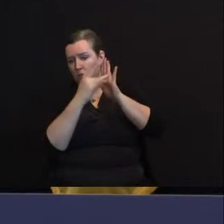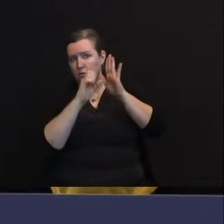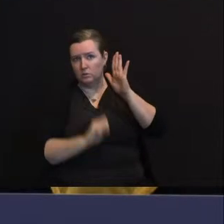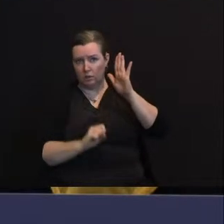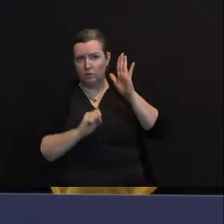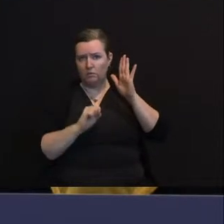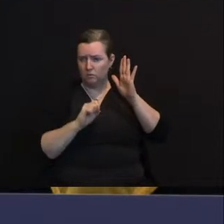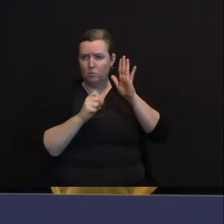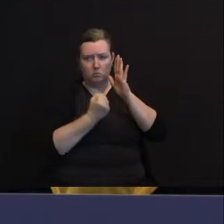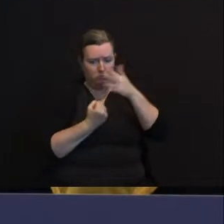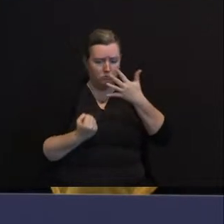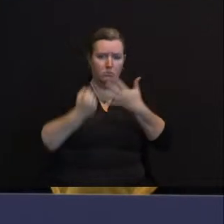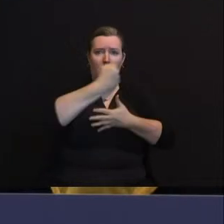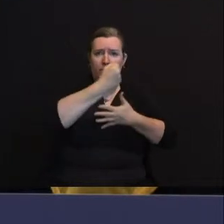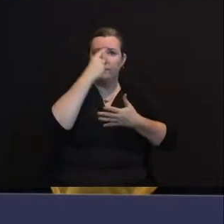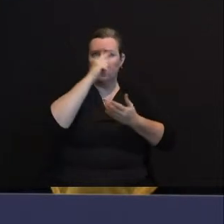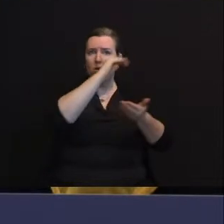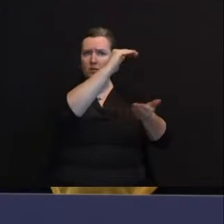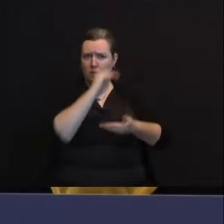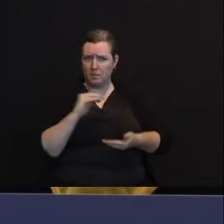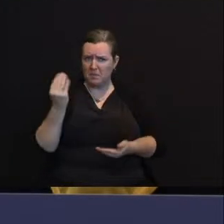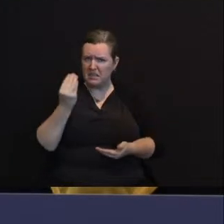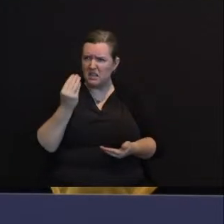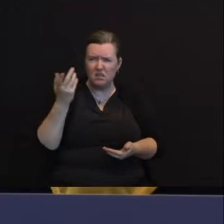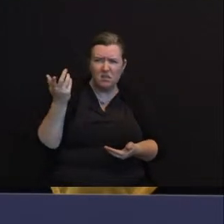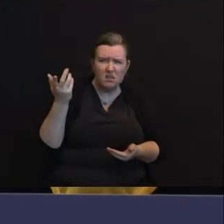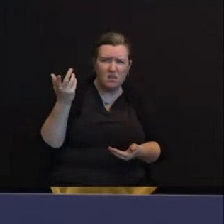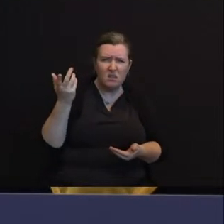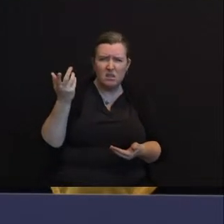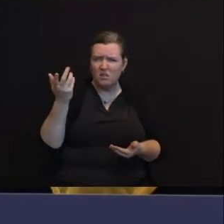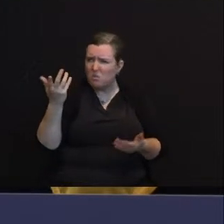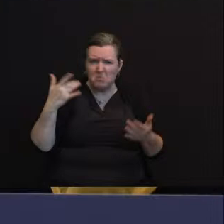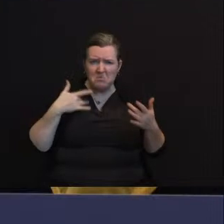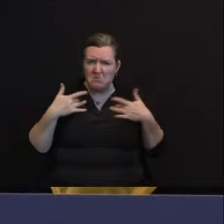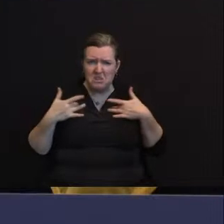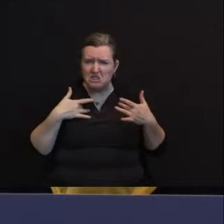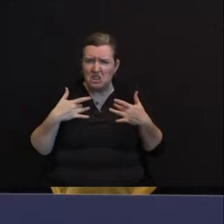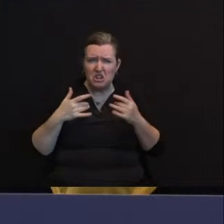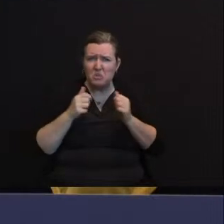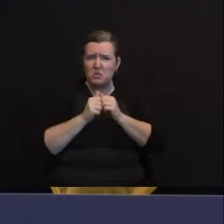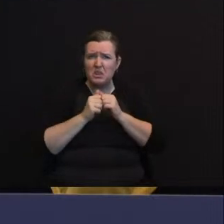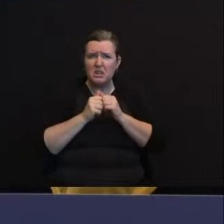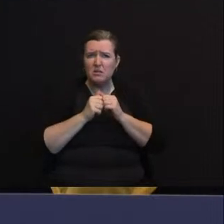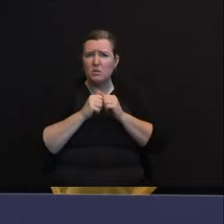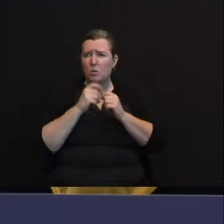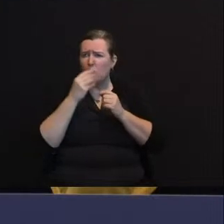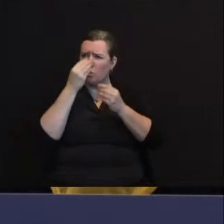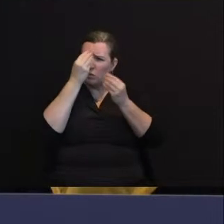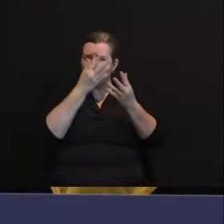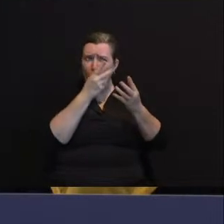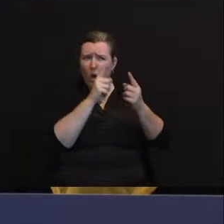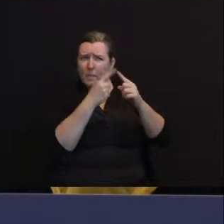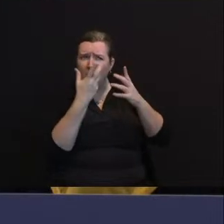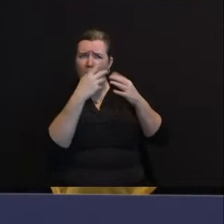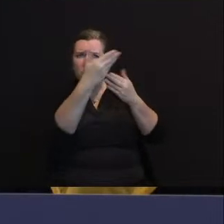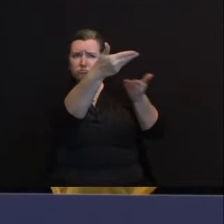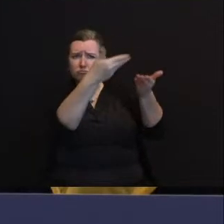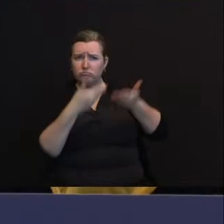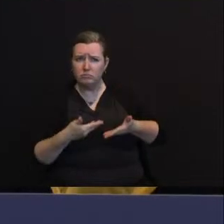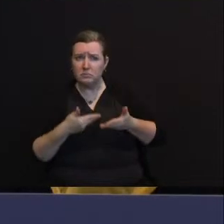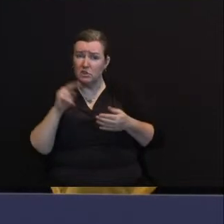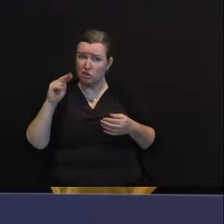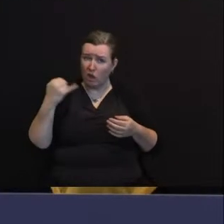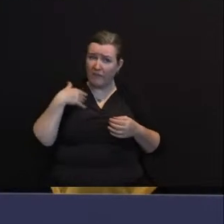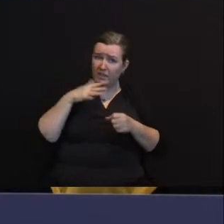Monday. What does this timeline mean for the process, and is this a concern? Does New Jersey have a sufficient supply of needles and syringes to administer the